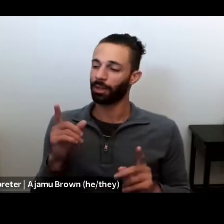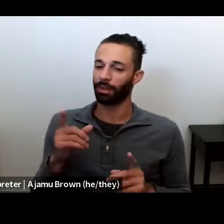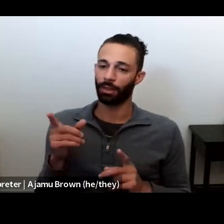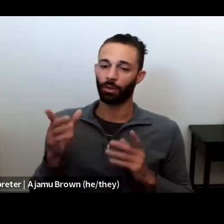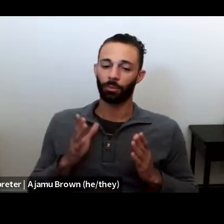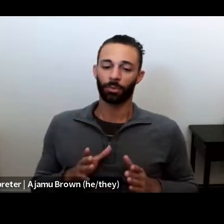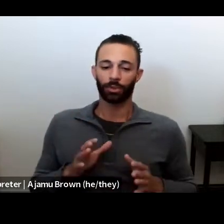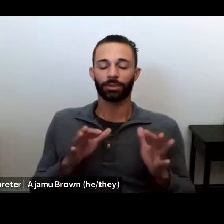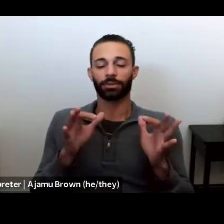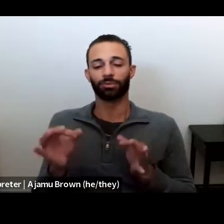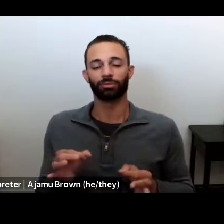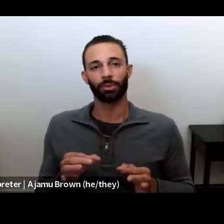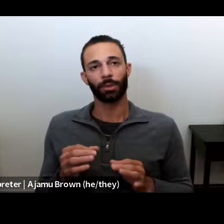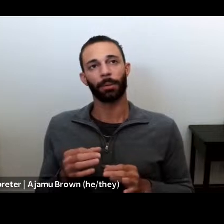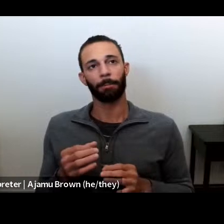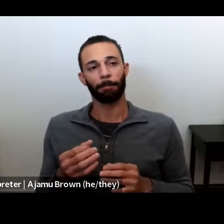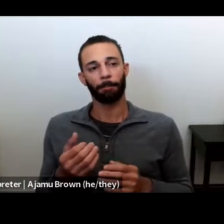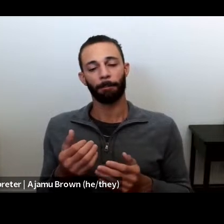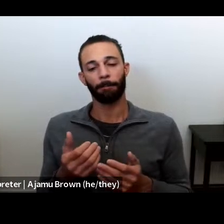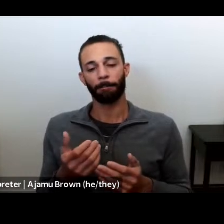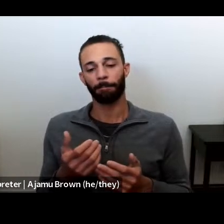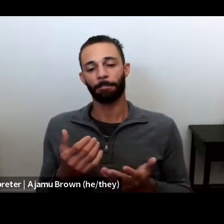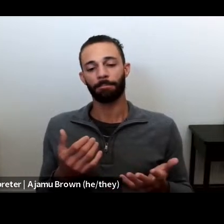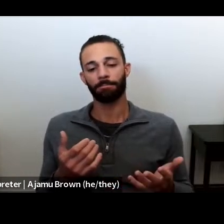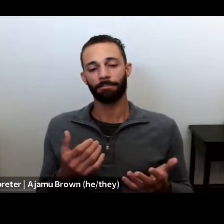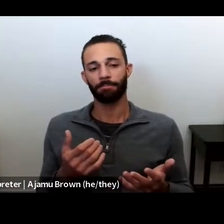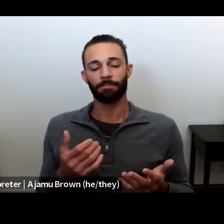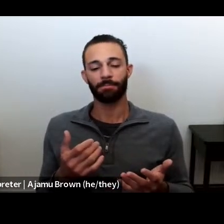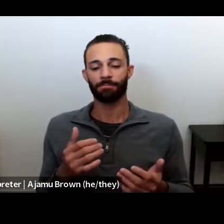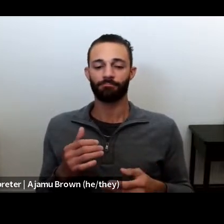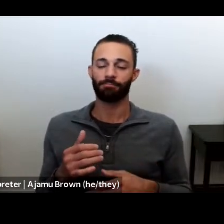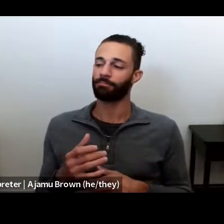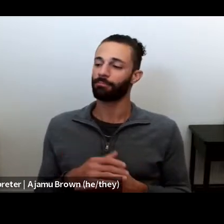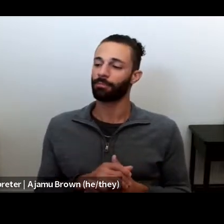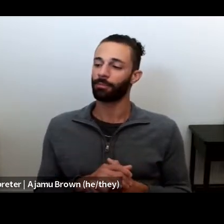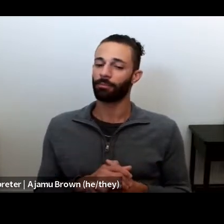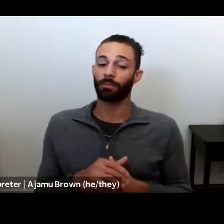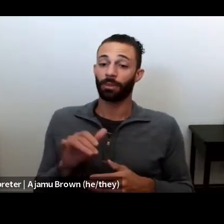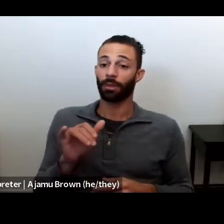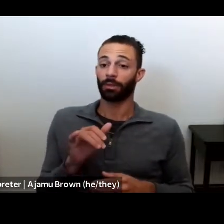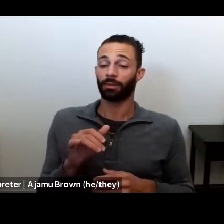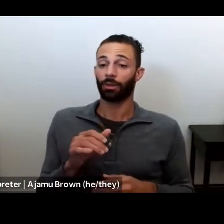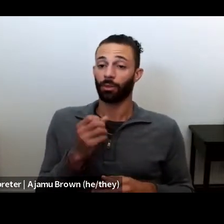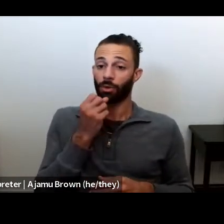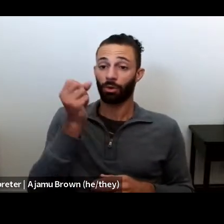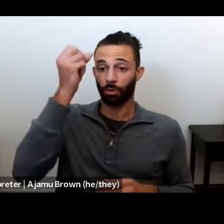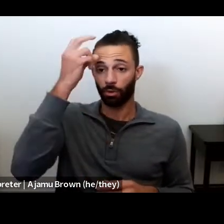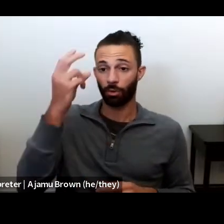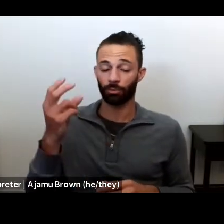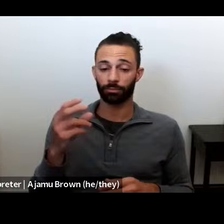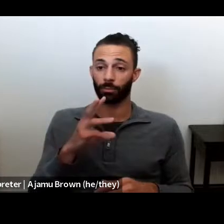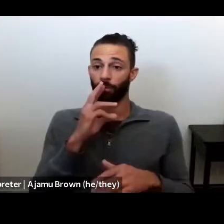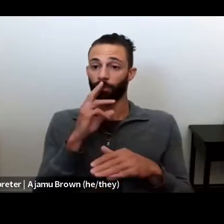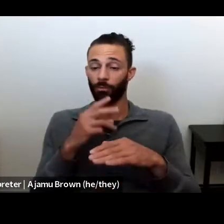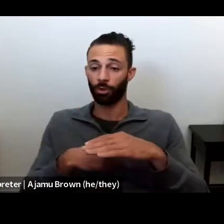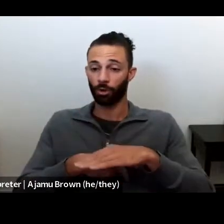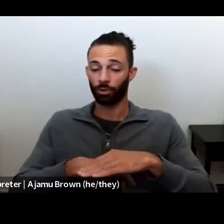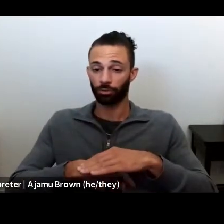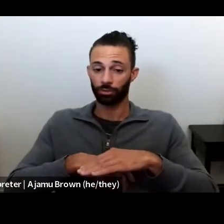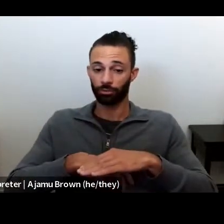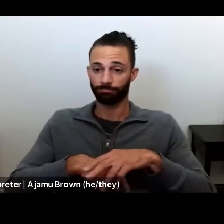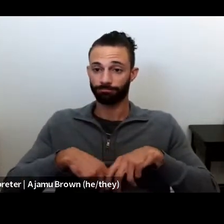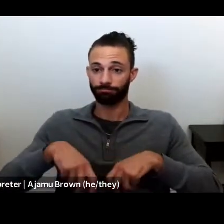It's as if the goat is crawling out of the water with